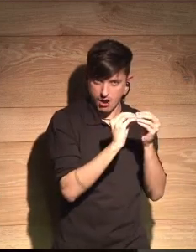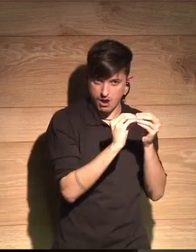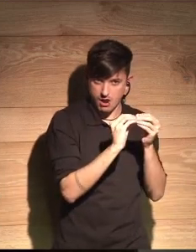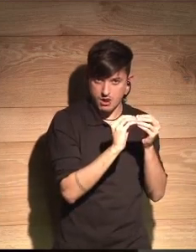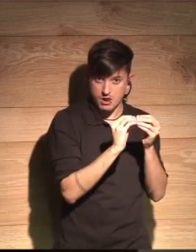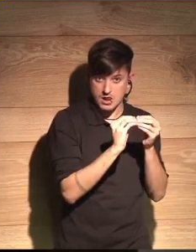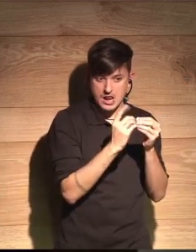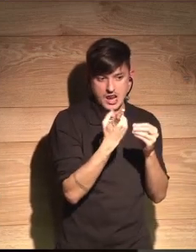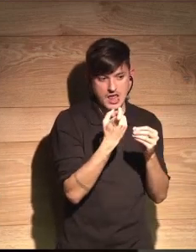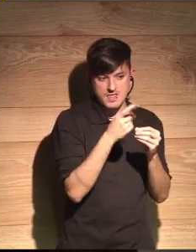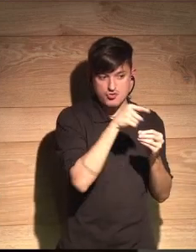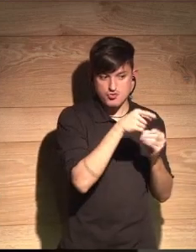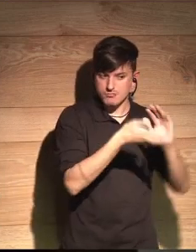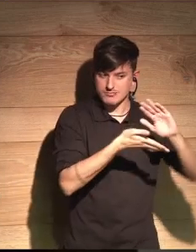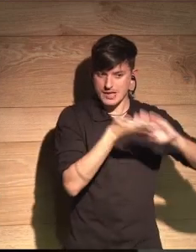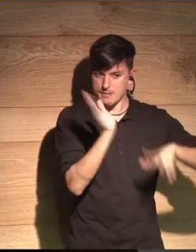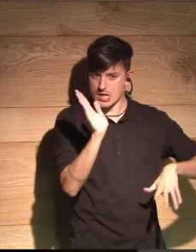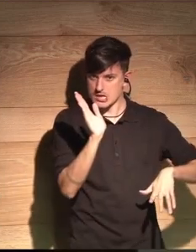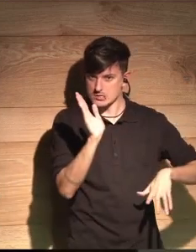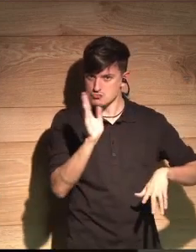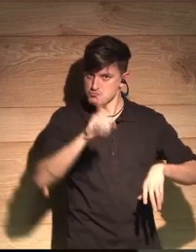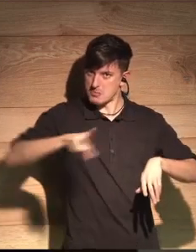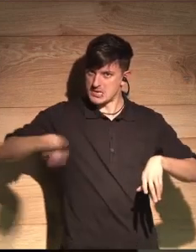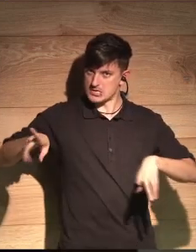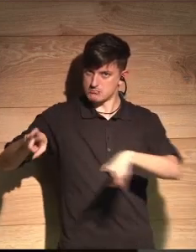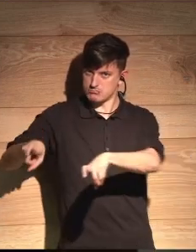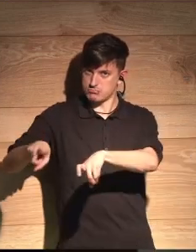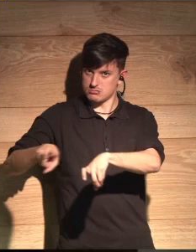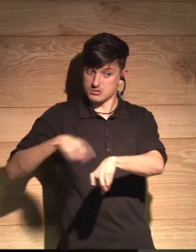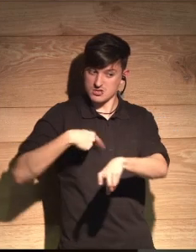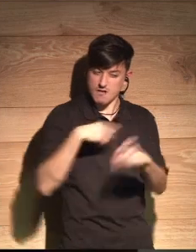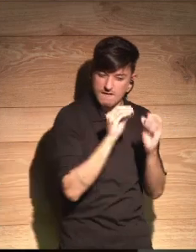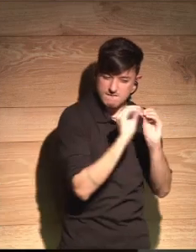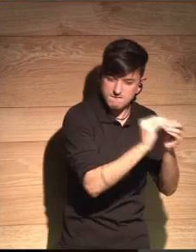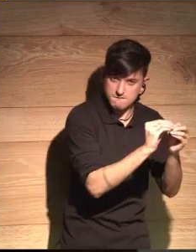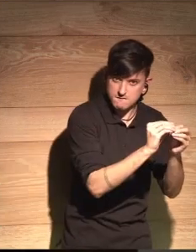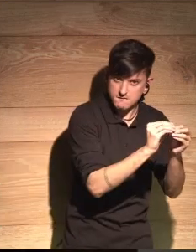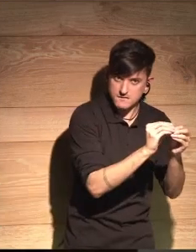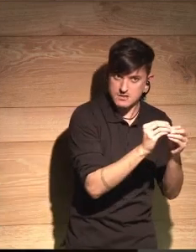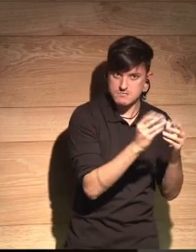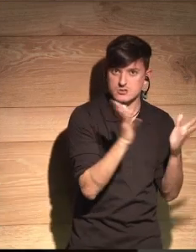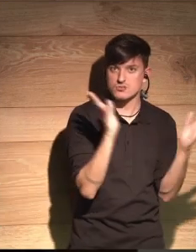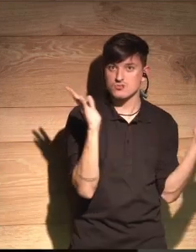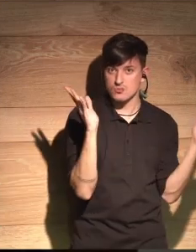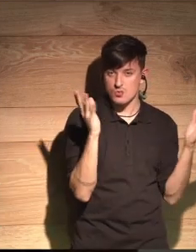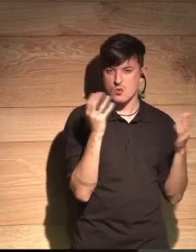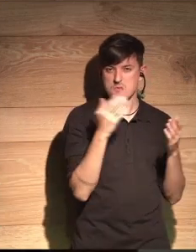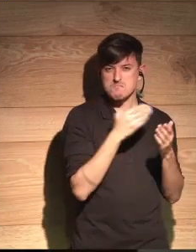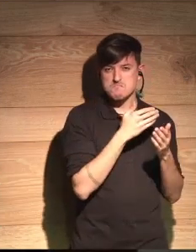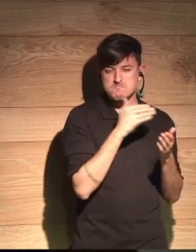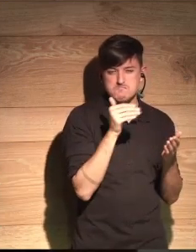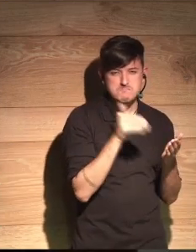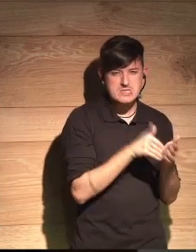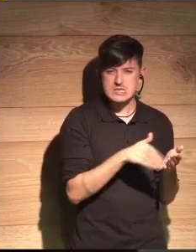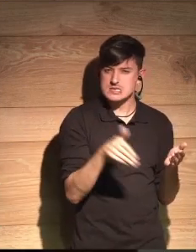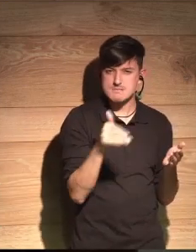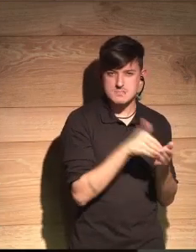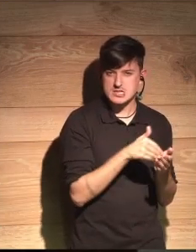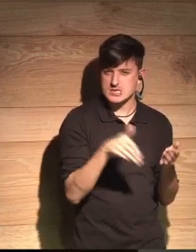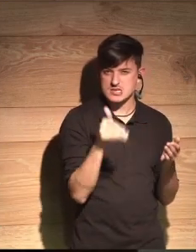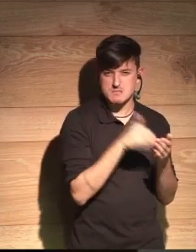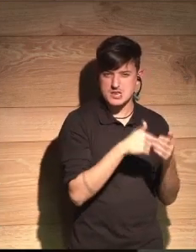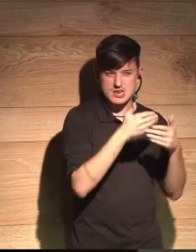the people, okay, we are going to revamp your house. You must leave for some months. We're talking about thousands